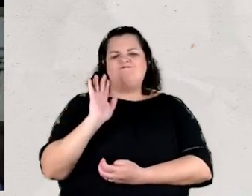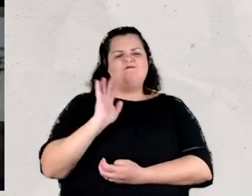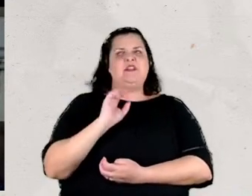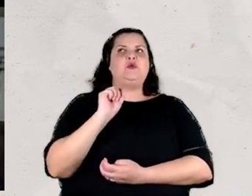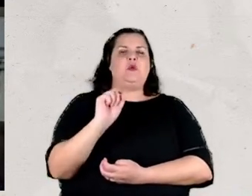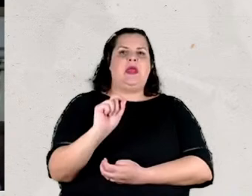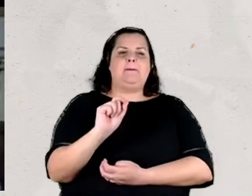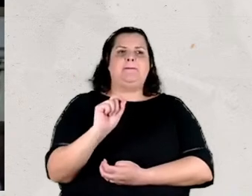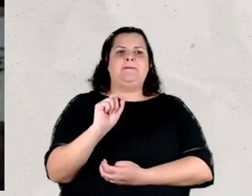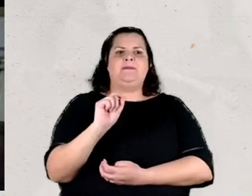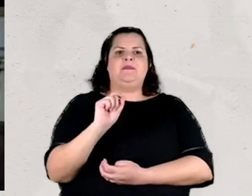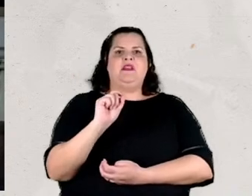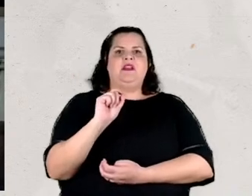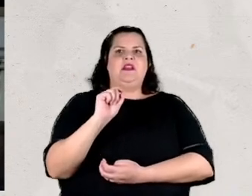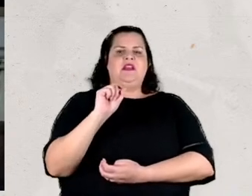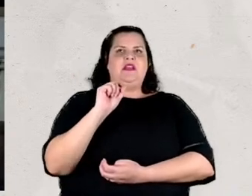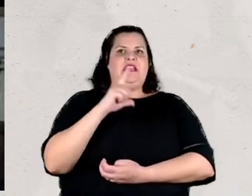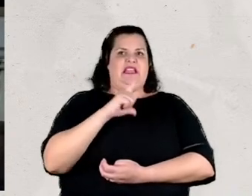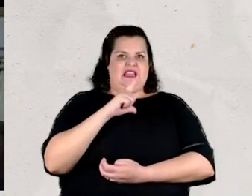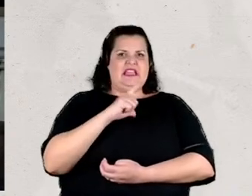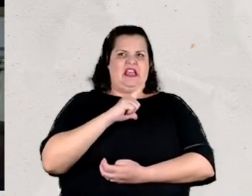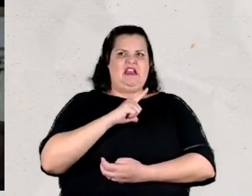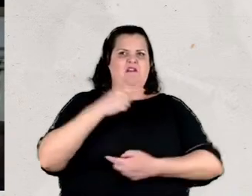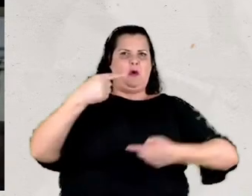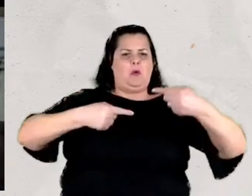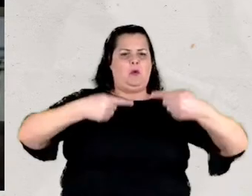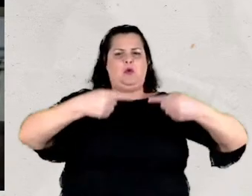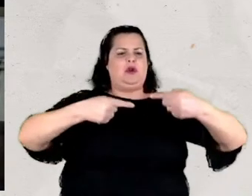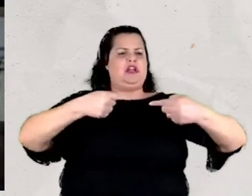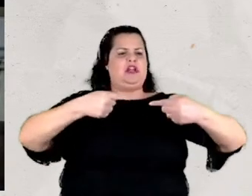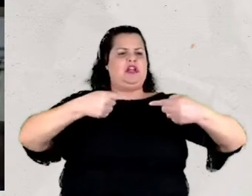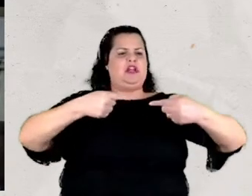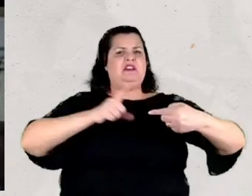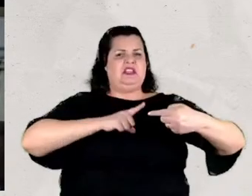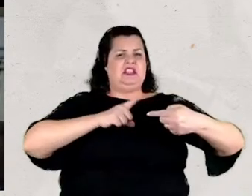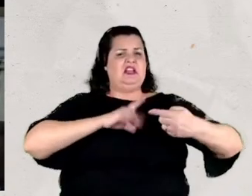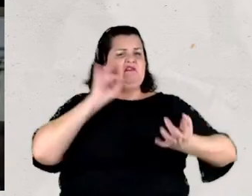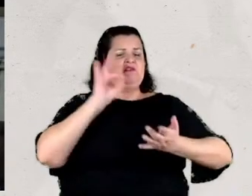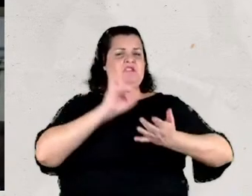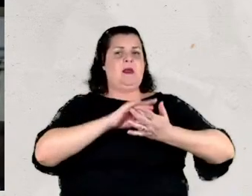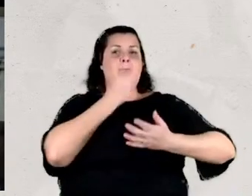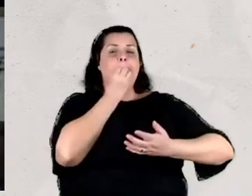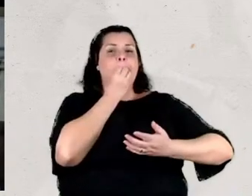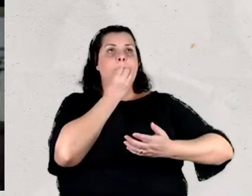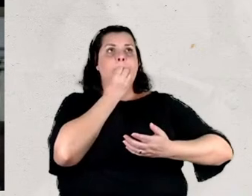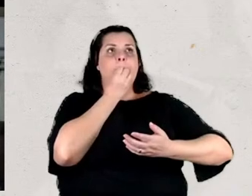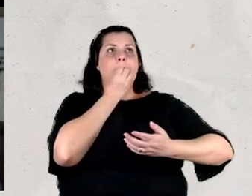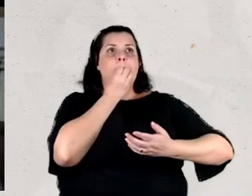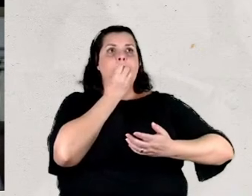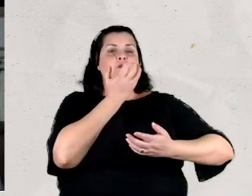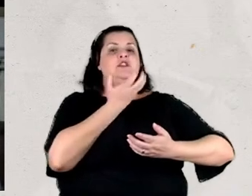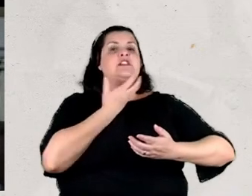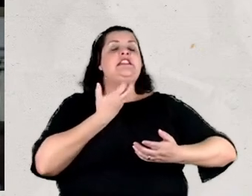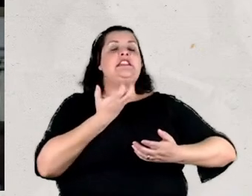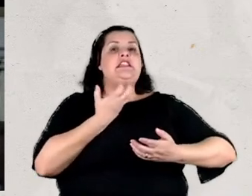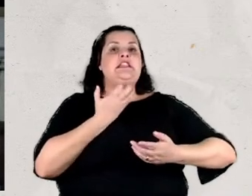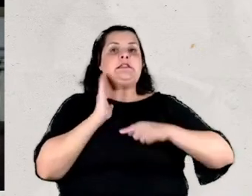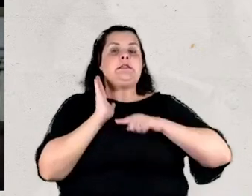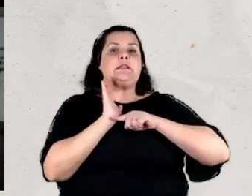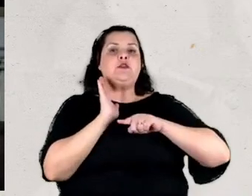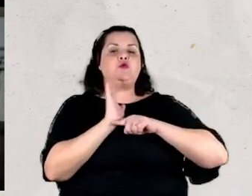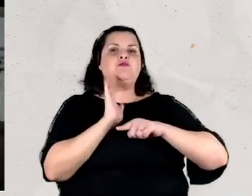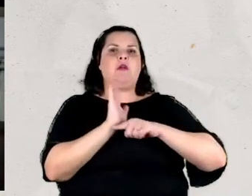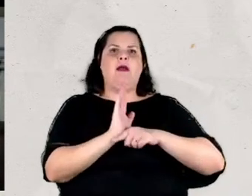goodwill as the Palestinian Authority in the 1990s. And most of it went to corruption